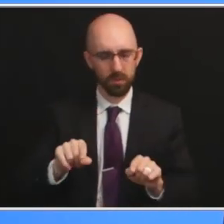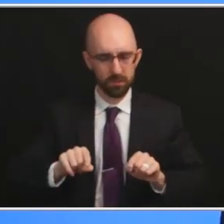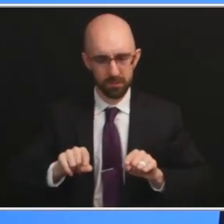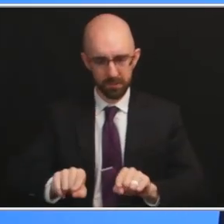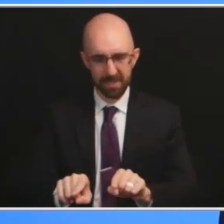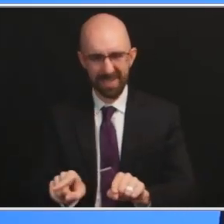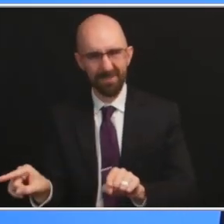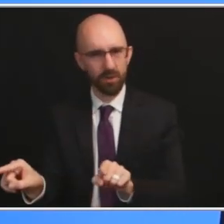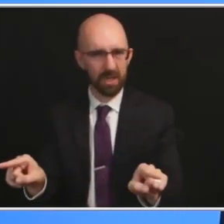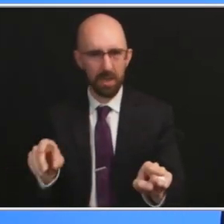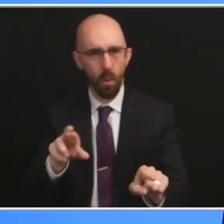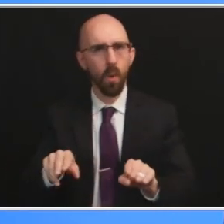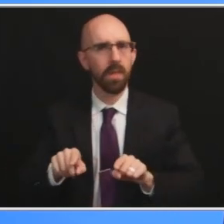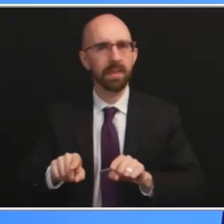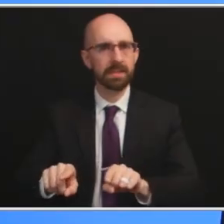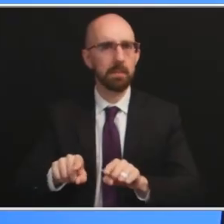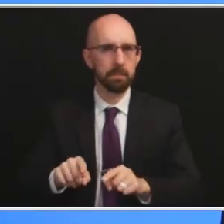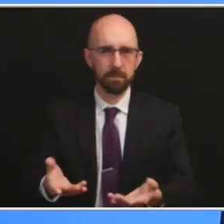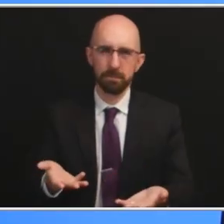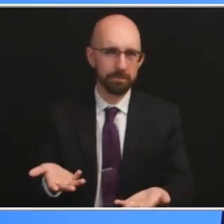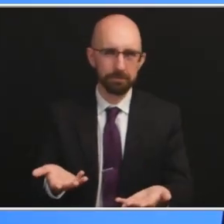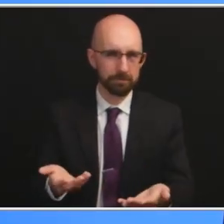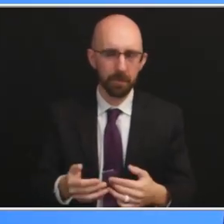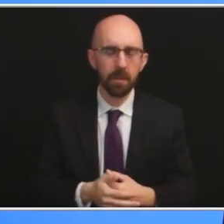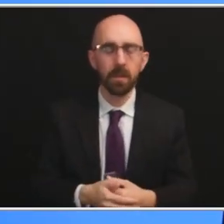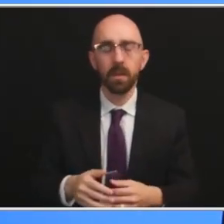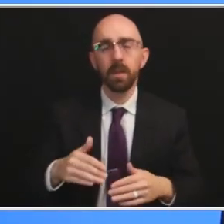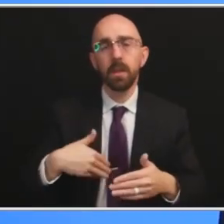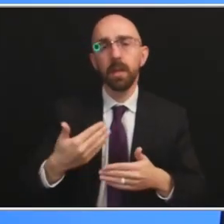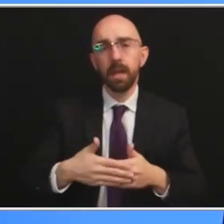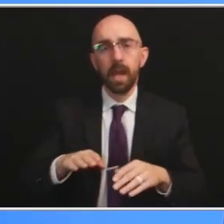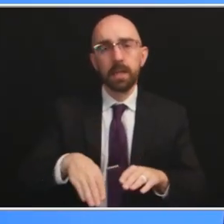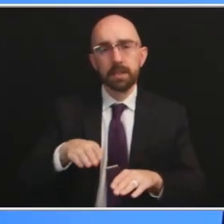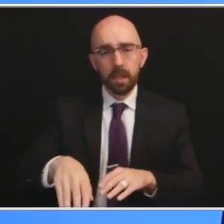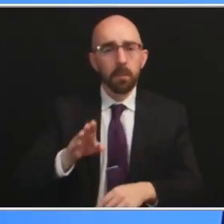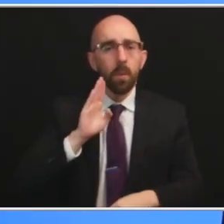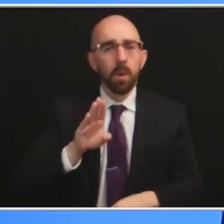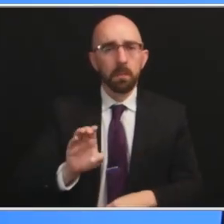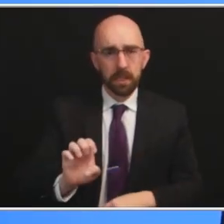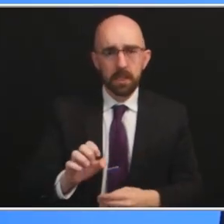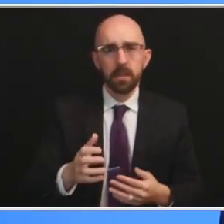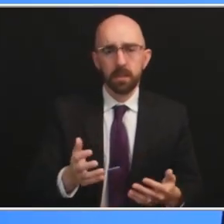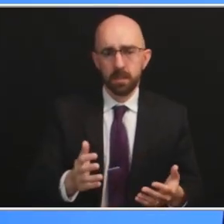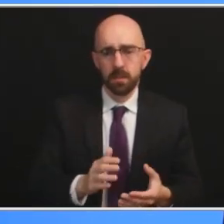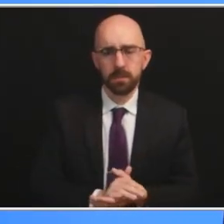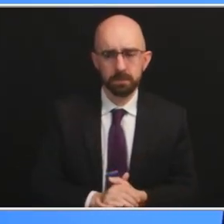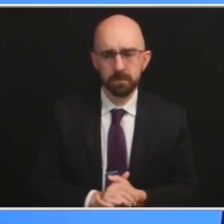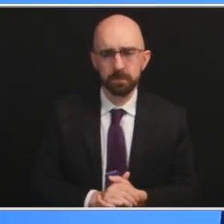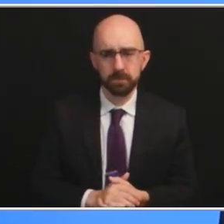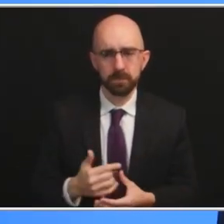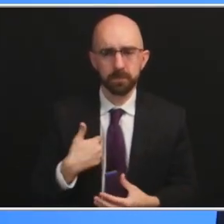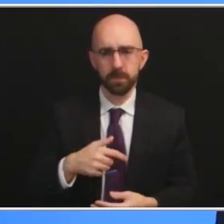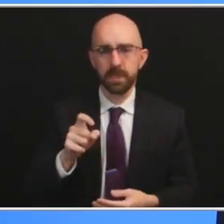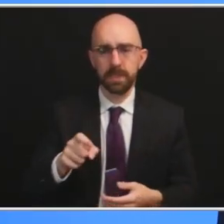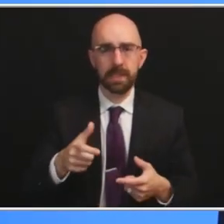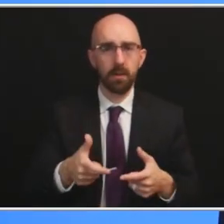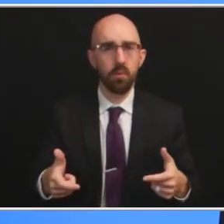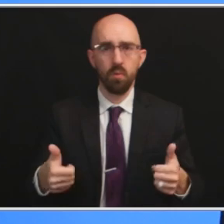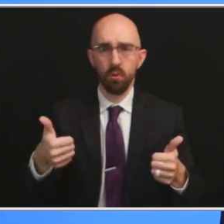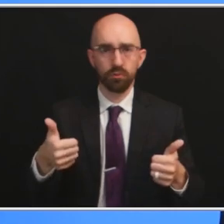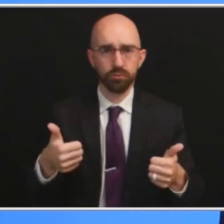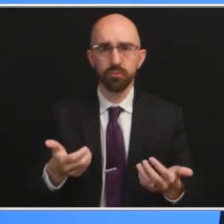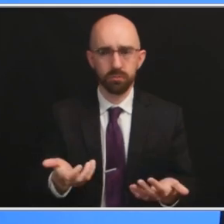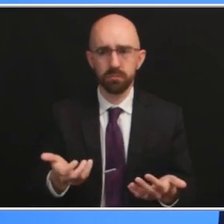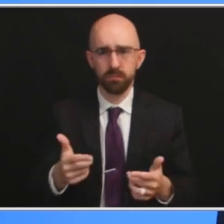other. And so, yeah, the next steps are going to be we need much larger